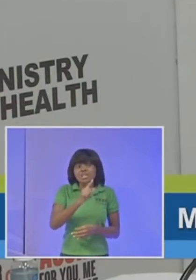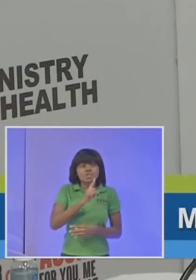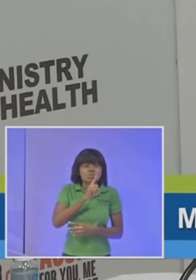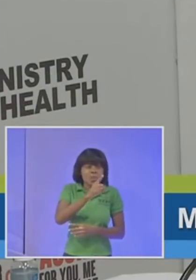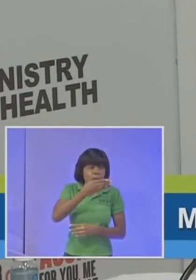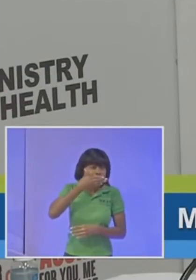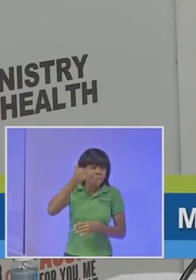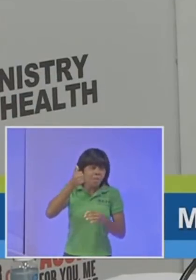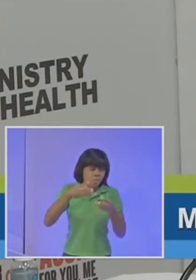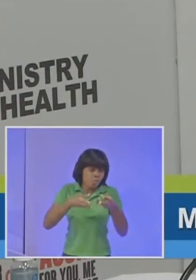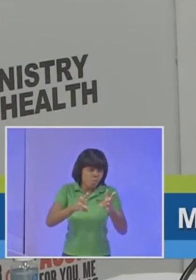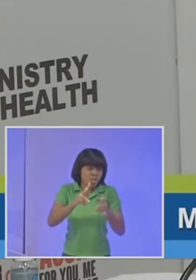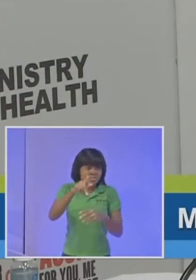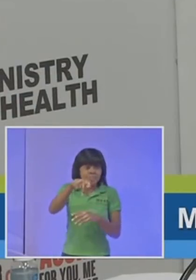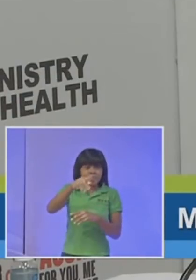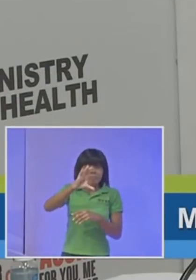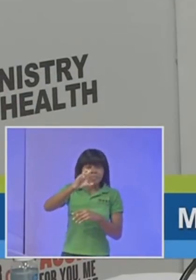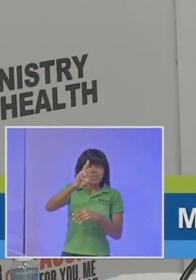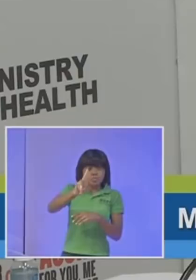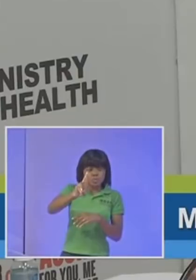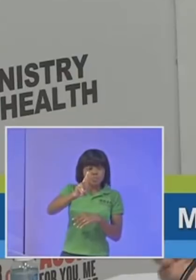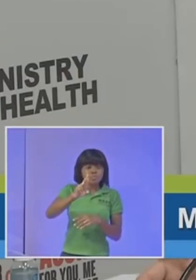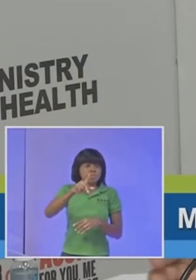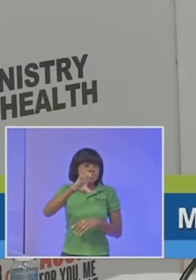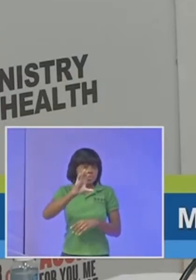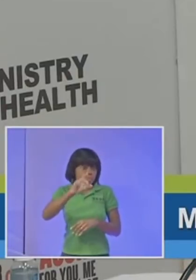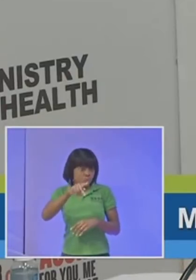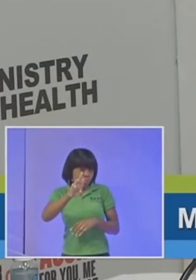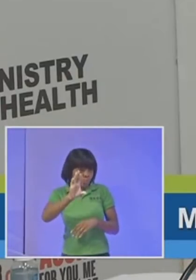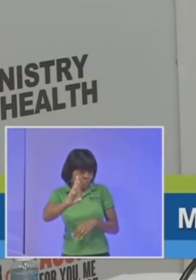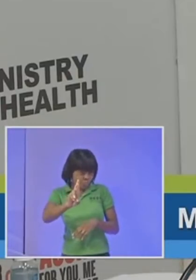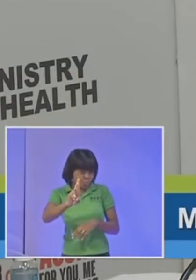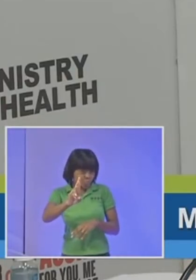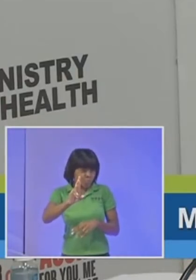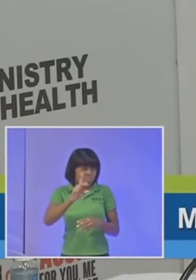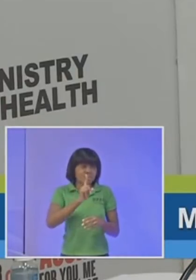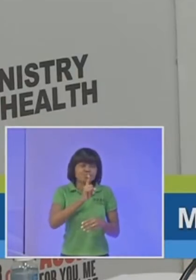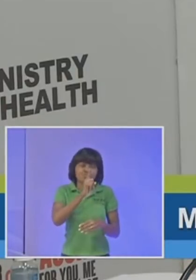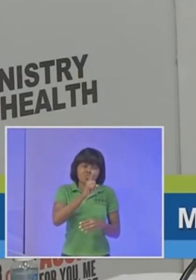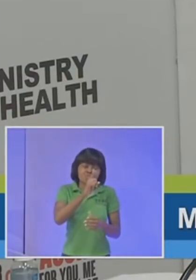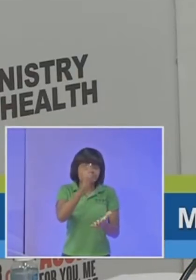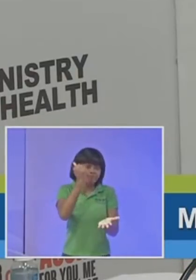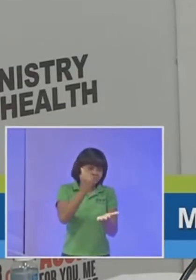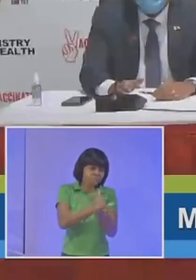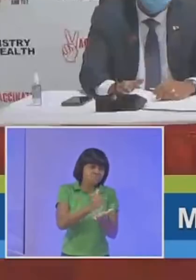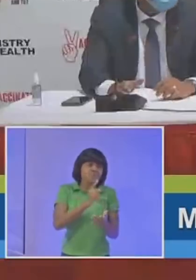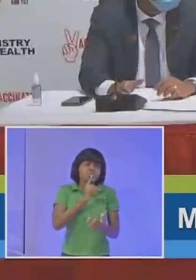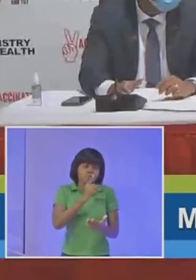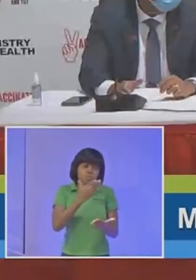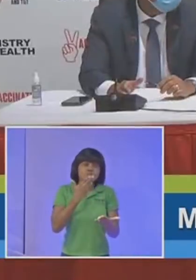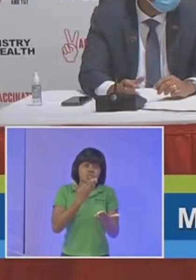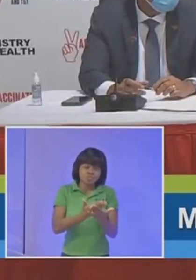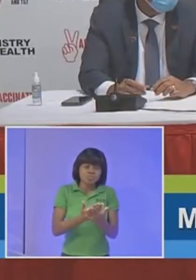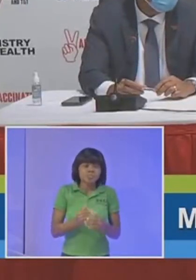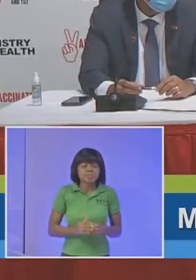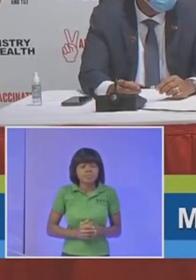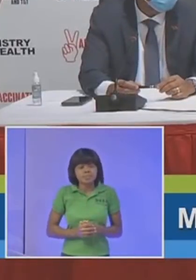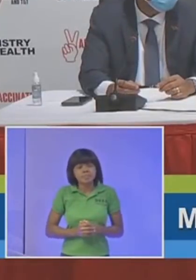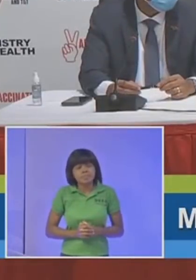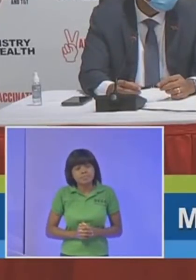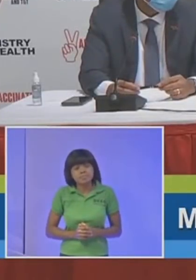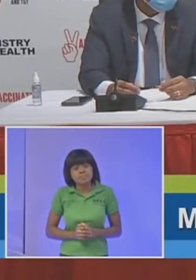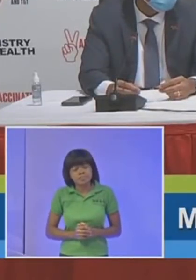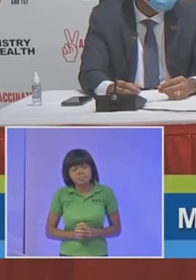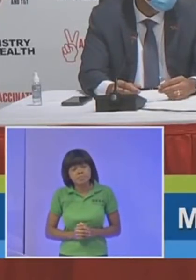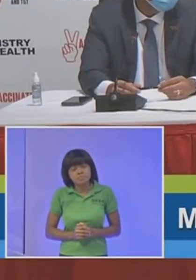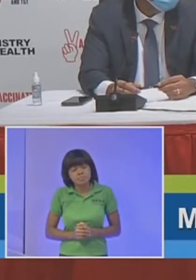have the availability of PCR to do us a confirmatory test if need be. CMO, if I could